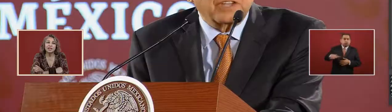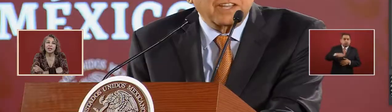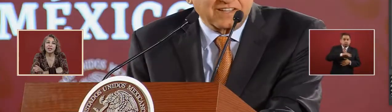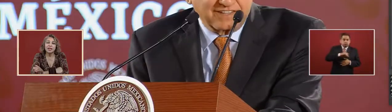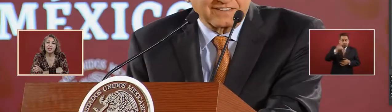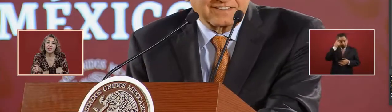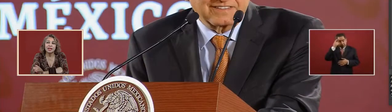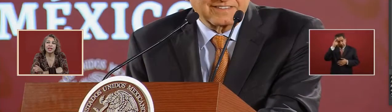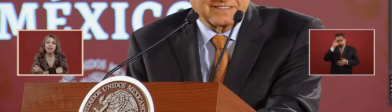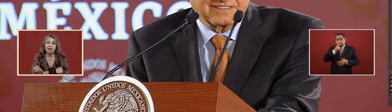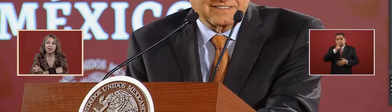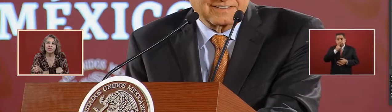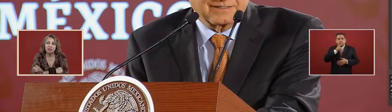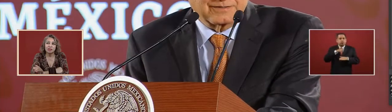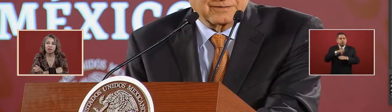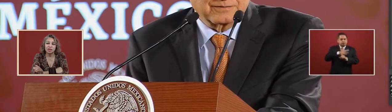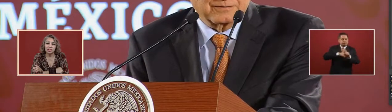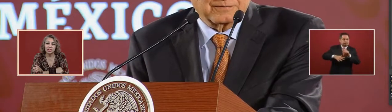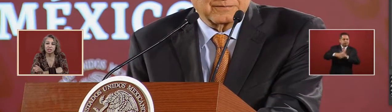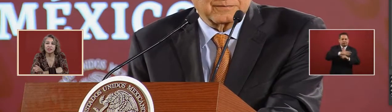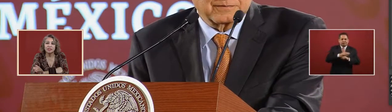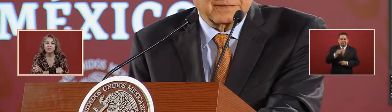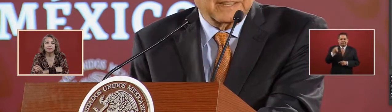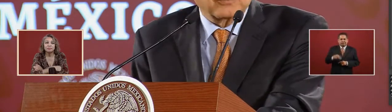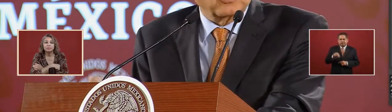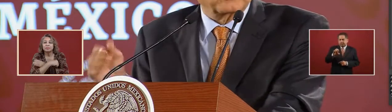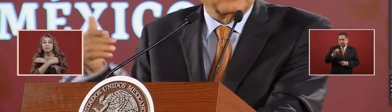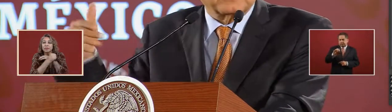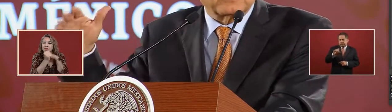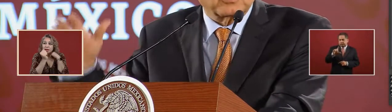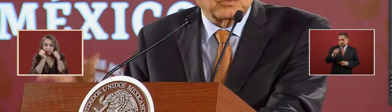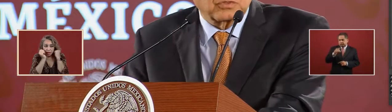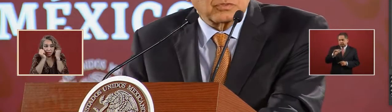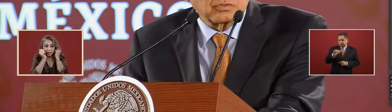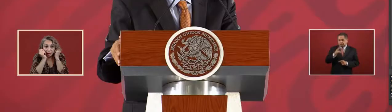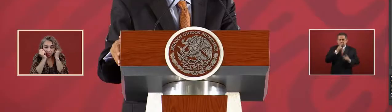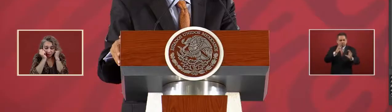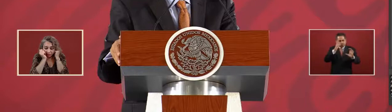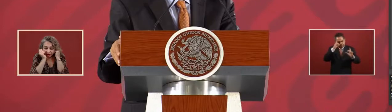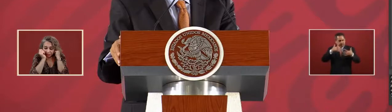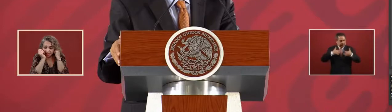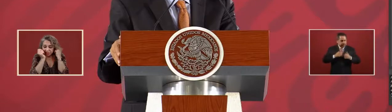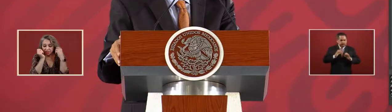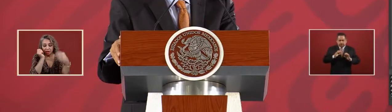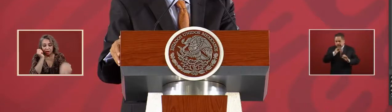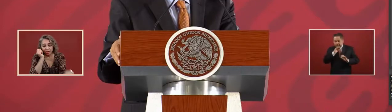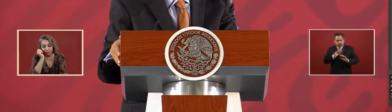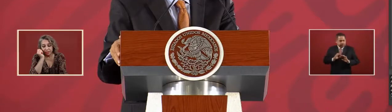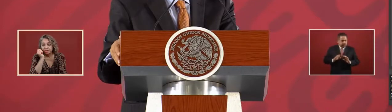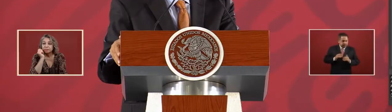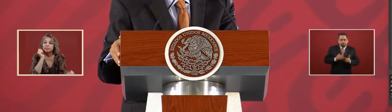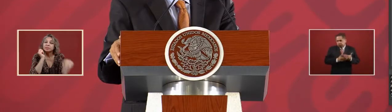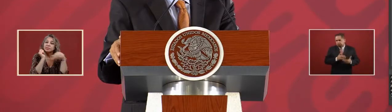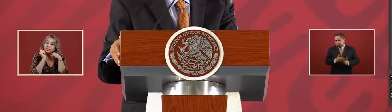advance ecológica, in the ecological conscience. En eso hemos avanzado mucho. In that we've advanced a